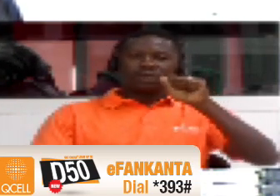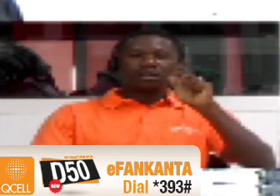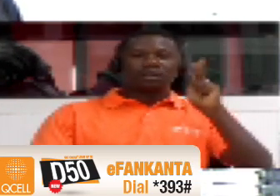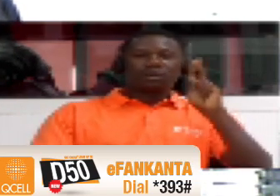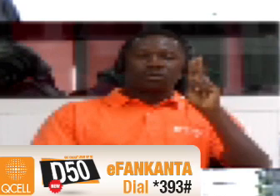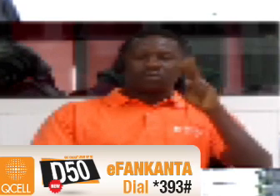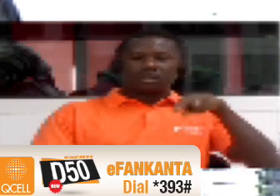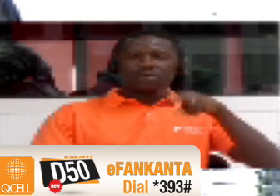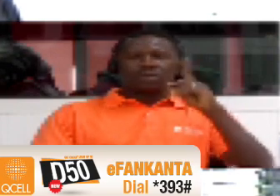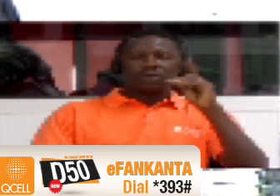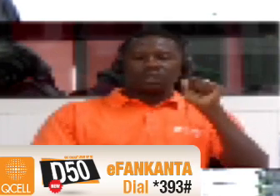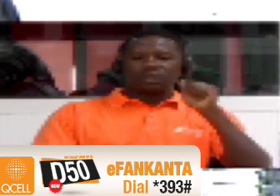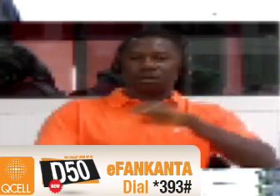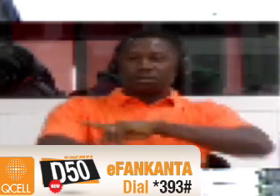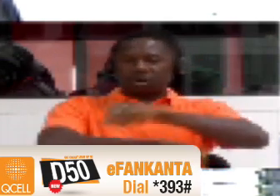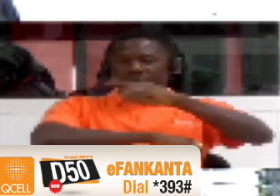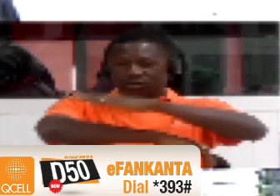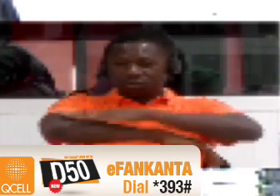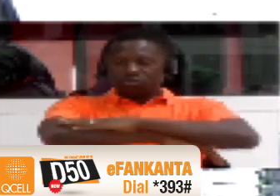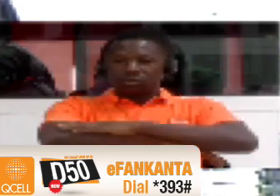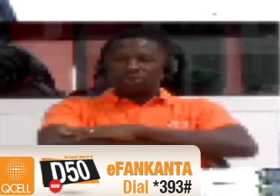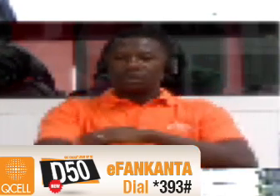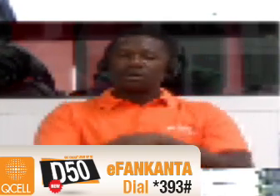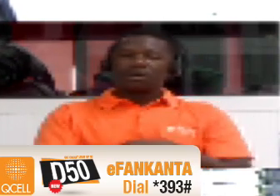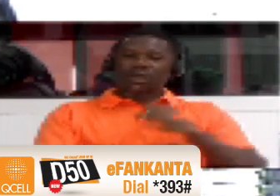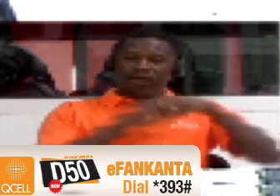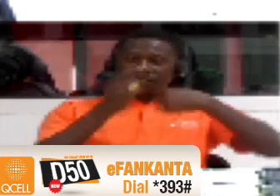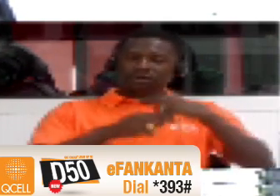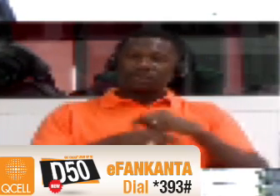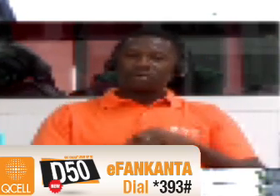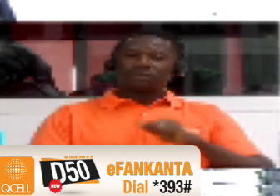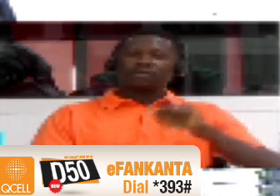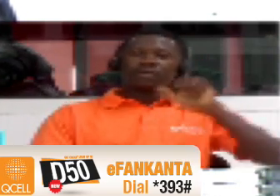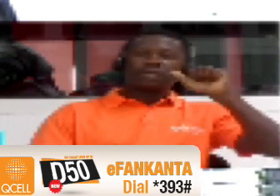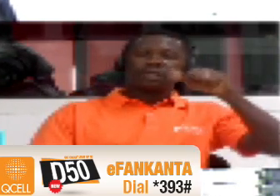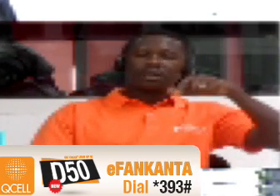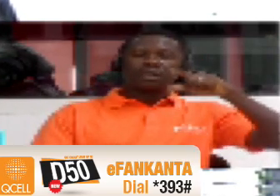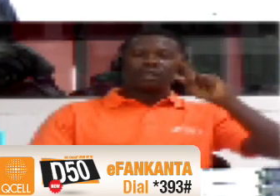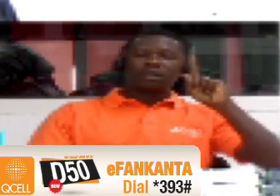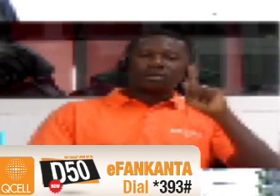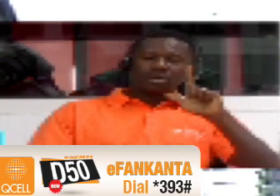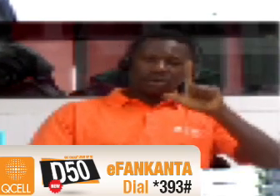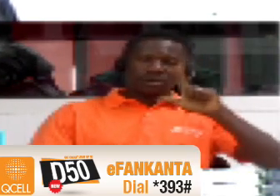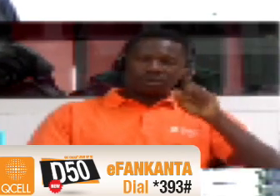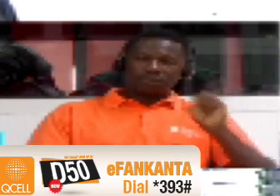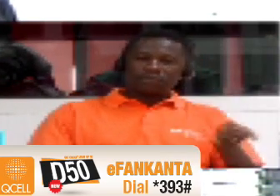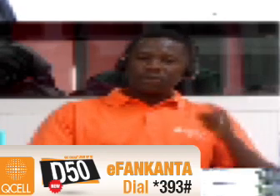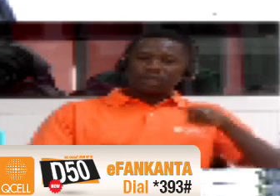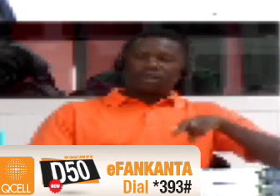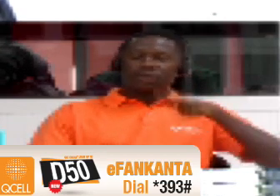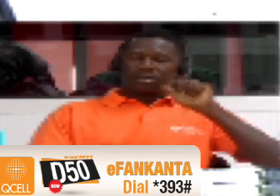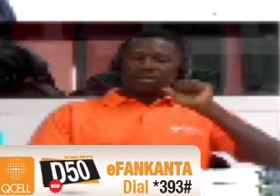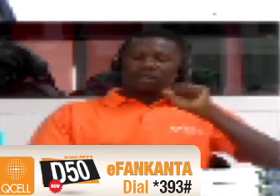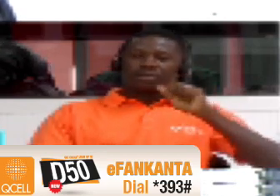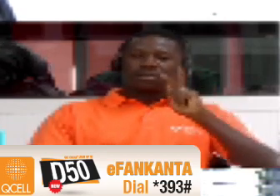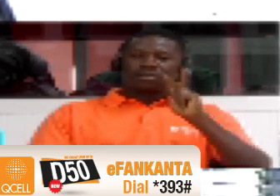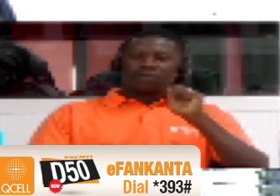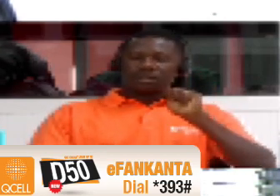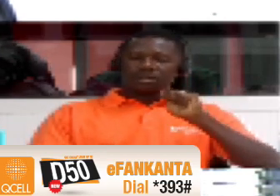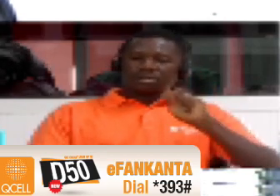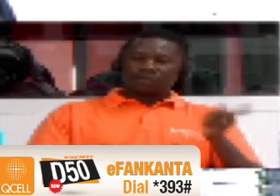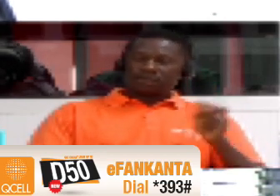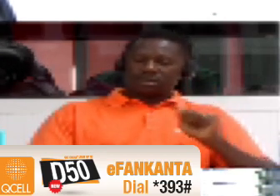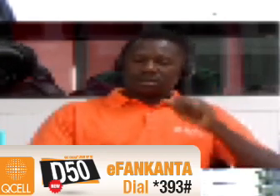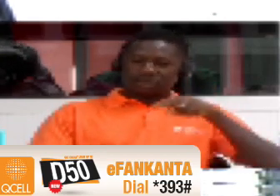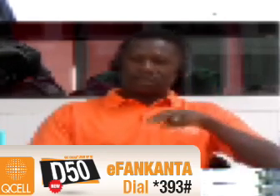School. Kabiri mboto oron tata Alpha Khan. After I left there, I went to Alpha Khan. Mana